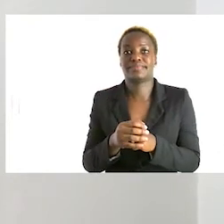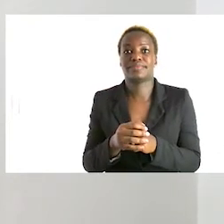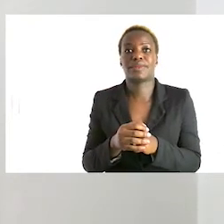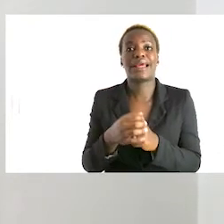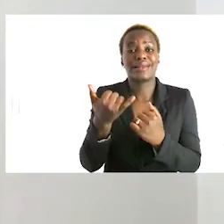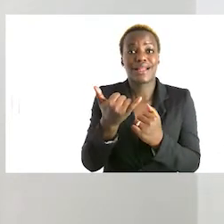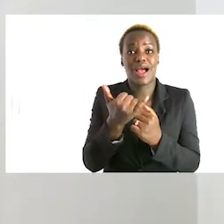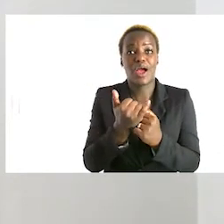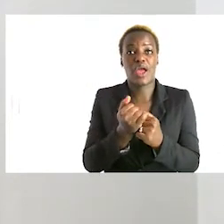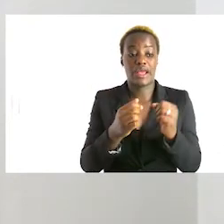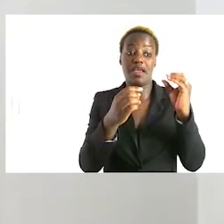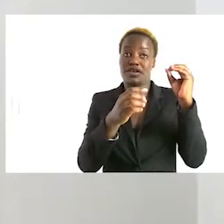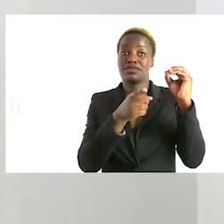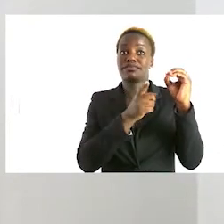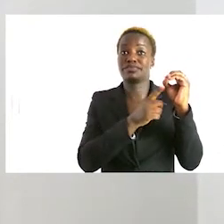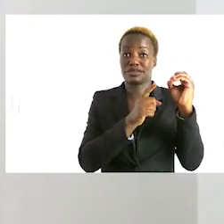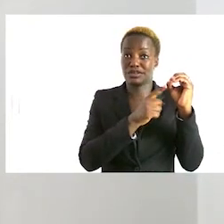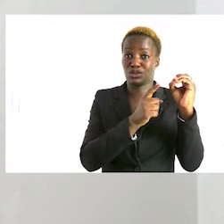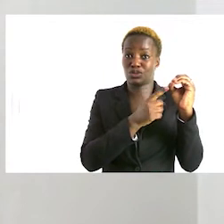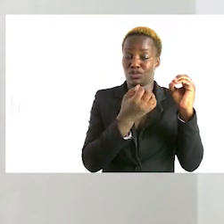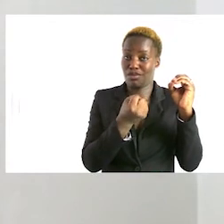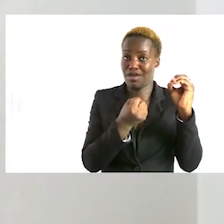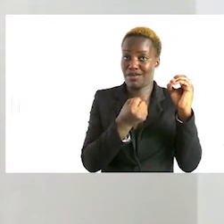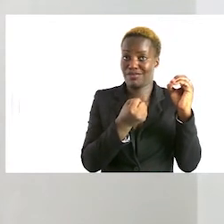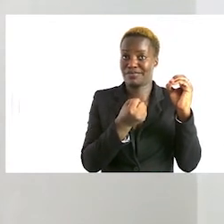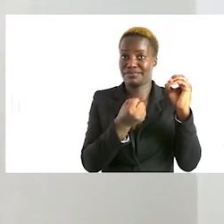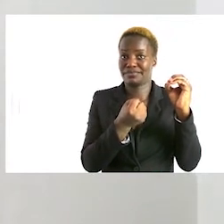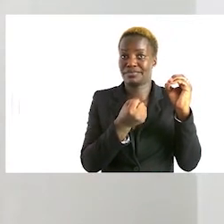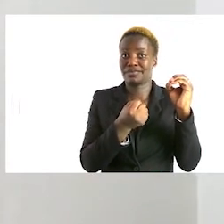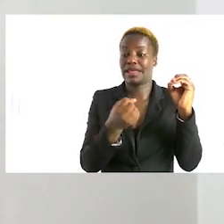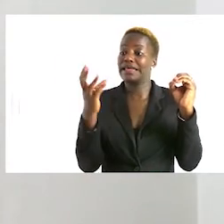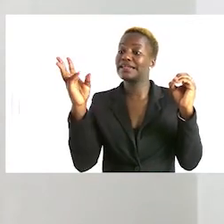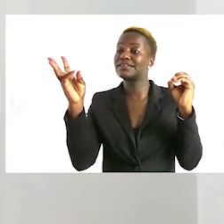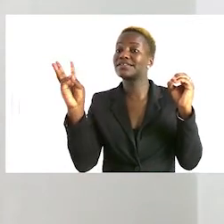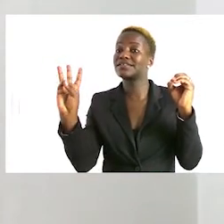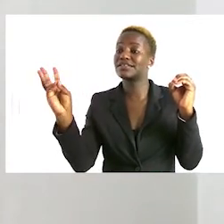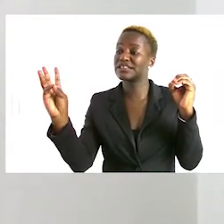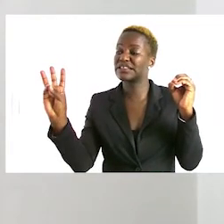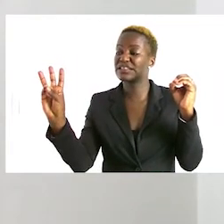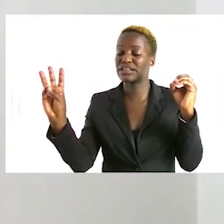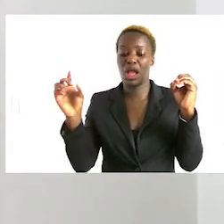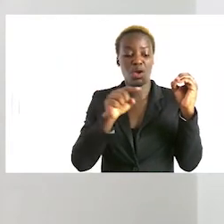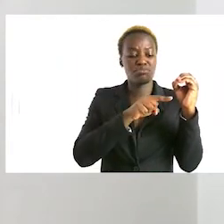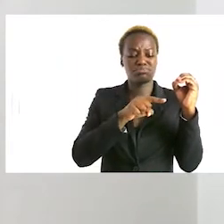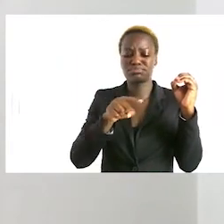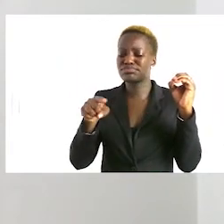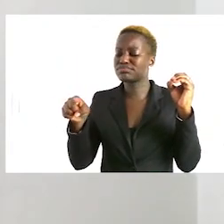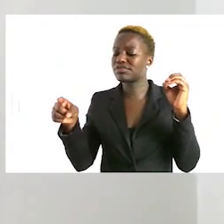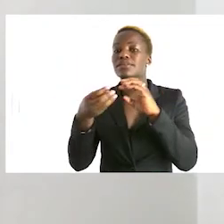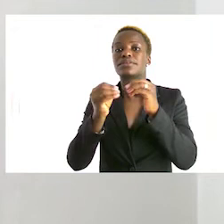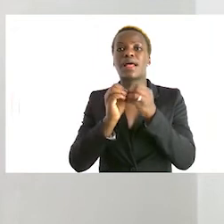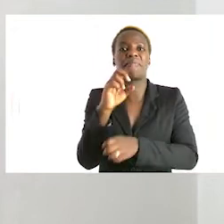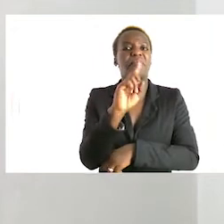here's 0, invisible 0 here. Between 0 and a 6, what numbers do we